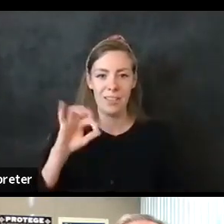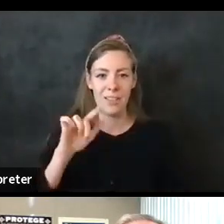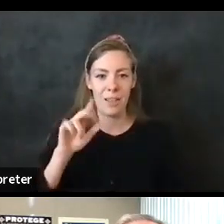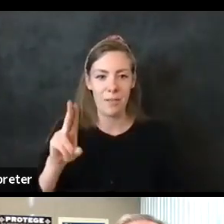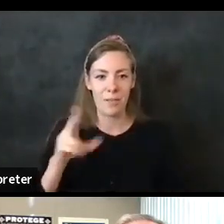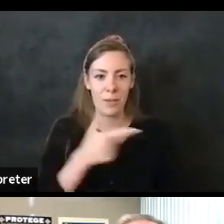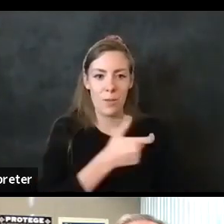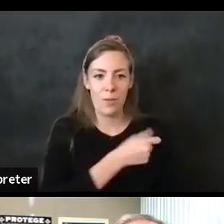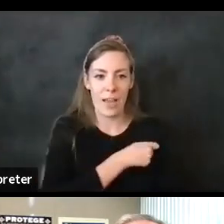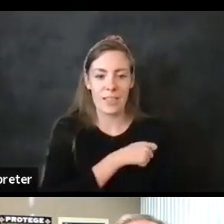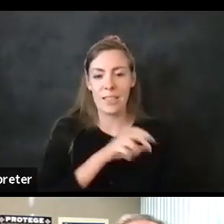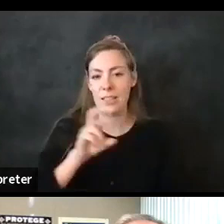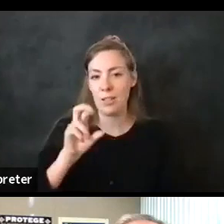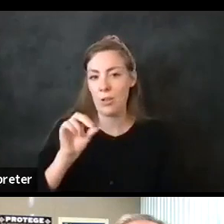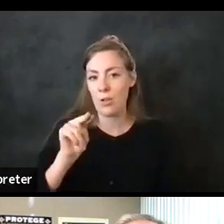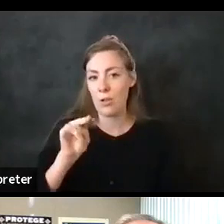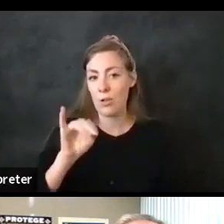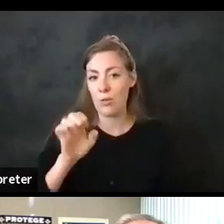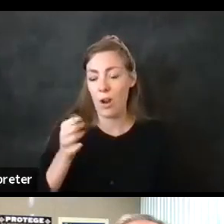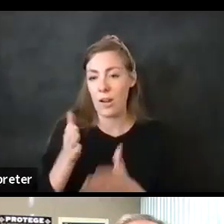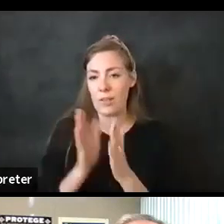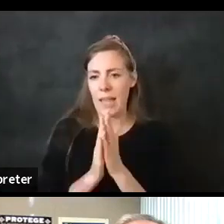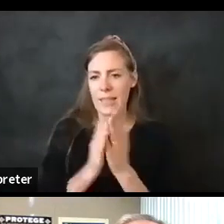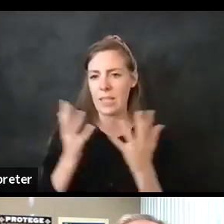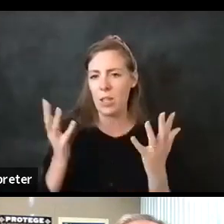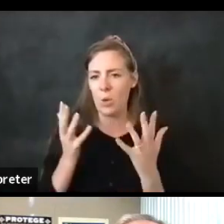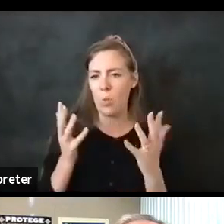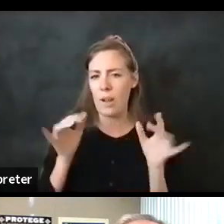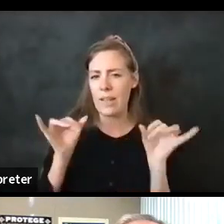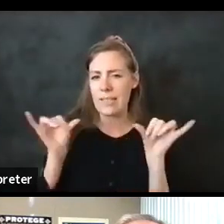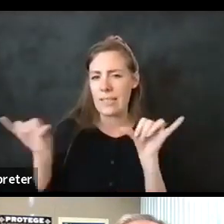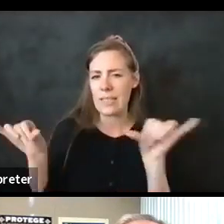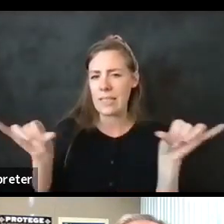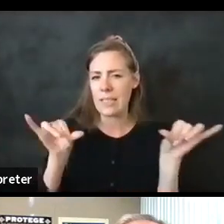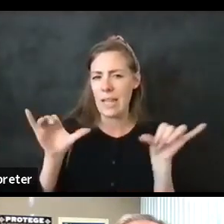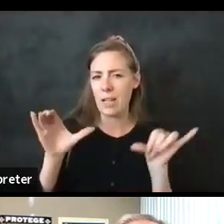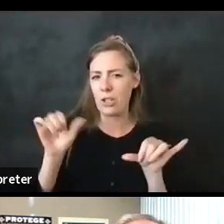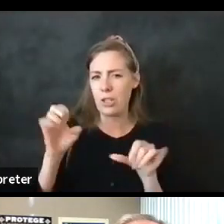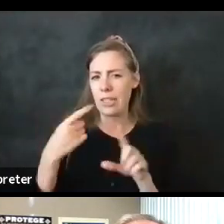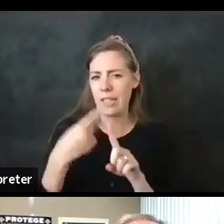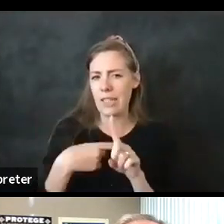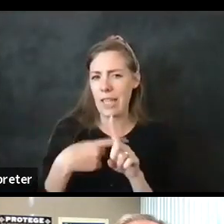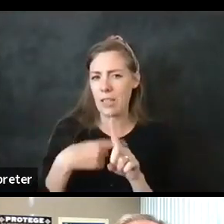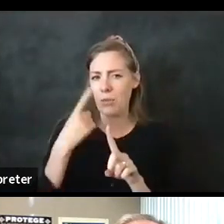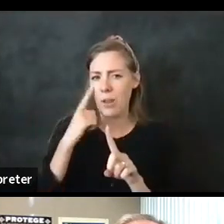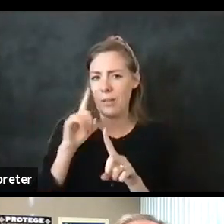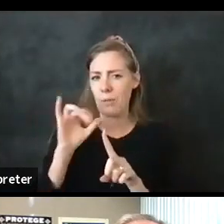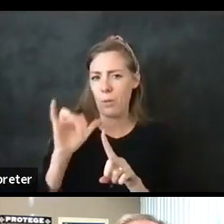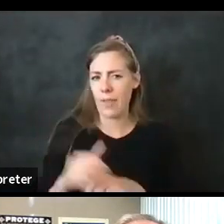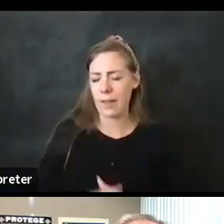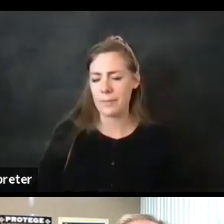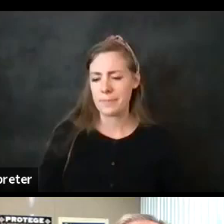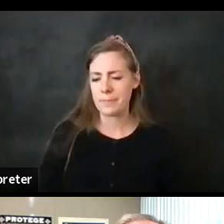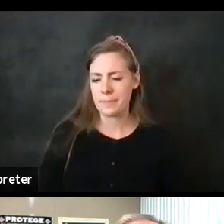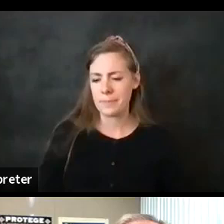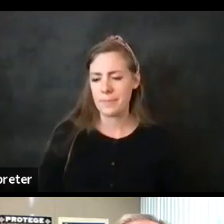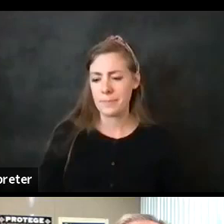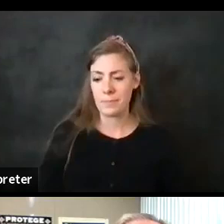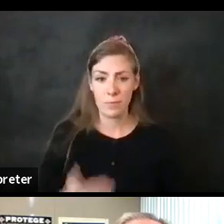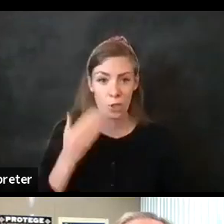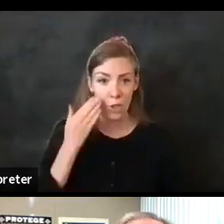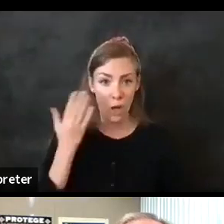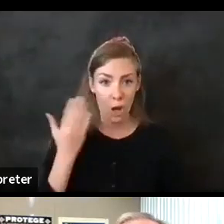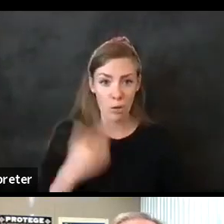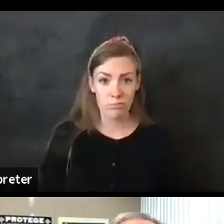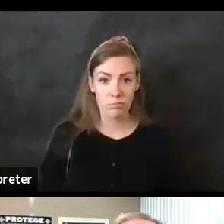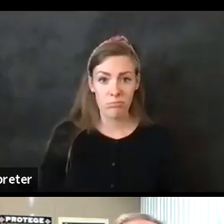just asking, what is the case rate of the standard flu typically during this time of year? Do we have any of that? I know, Kate, you've had